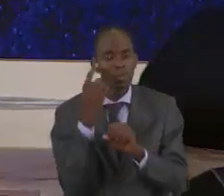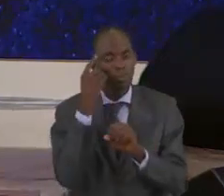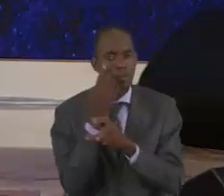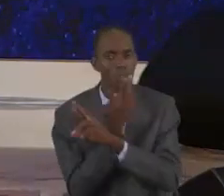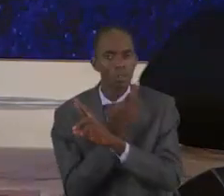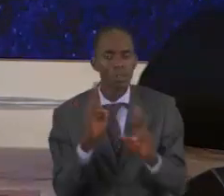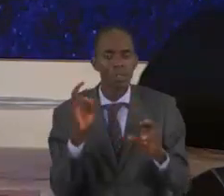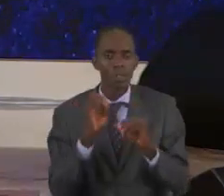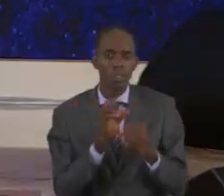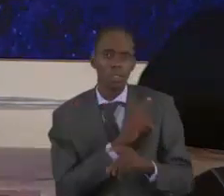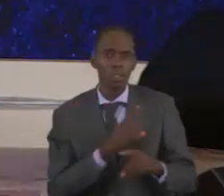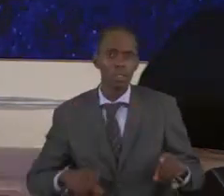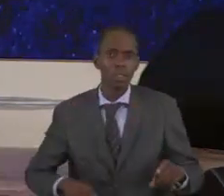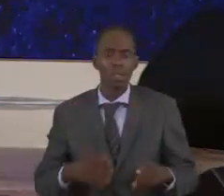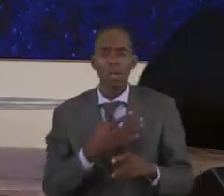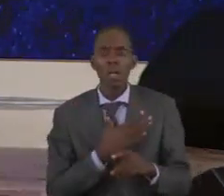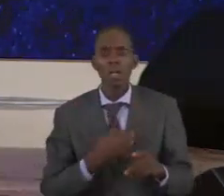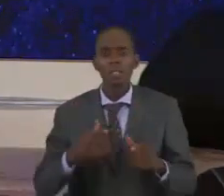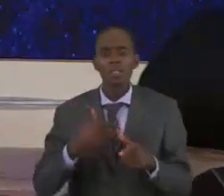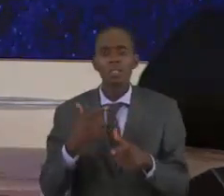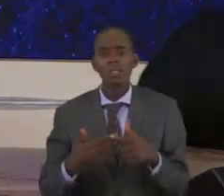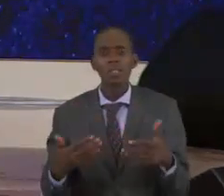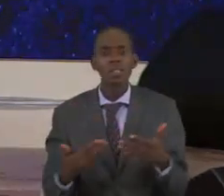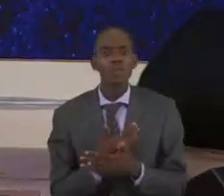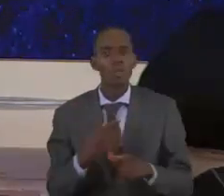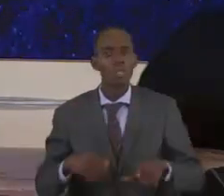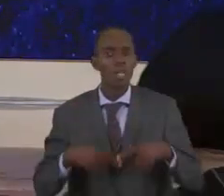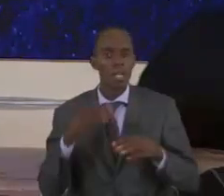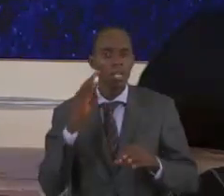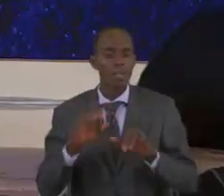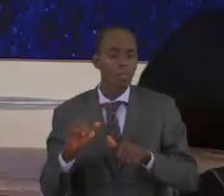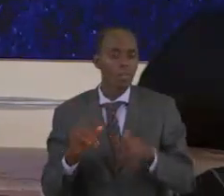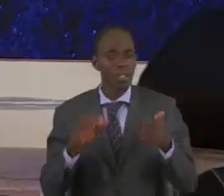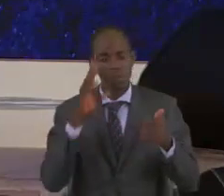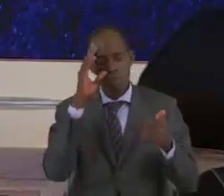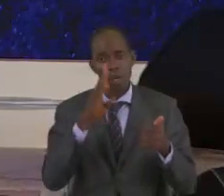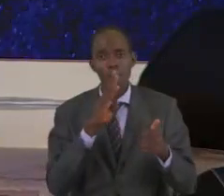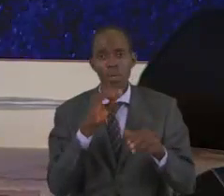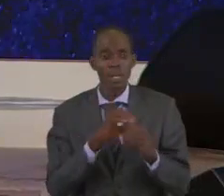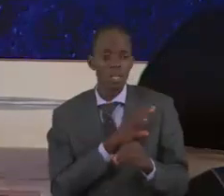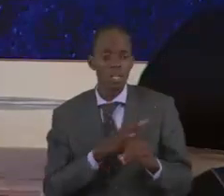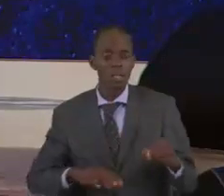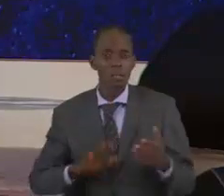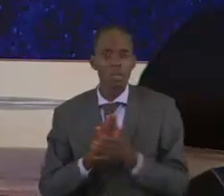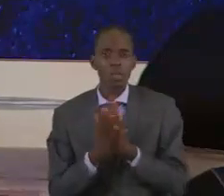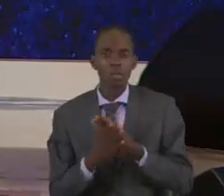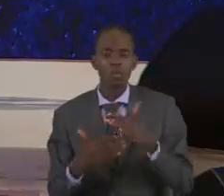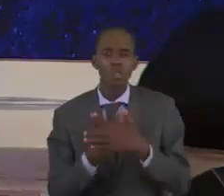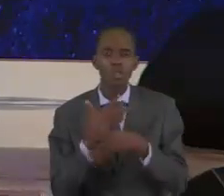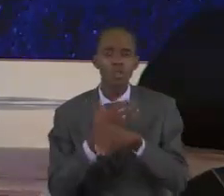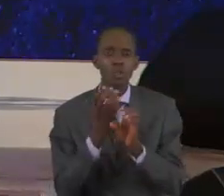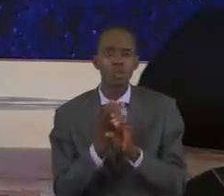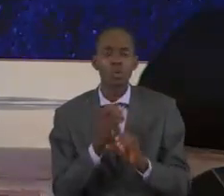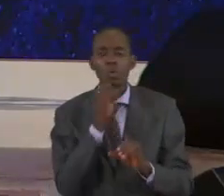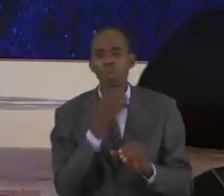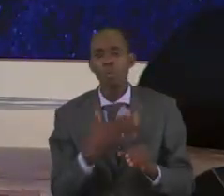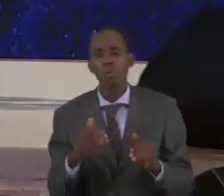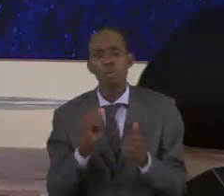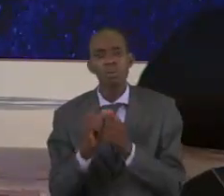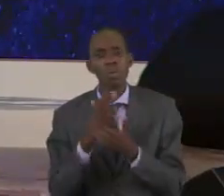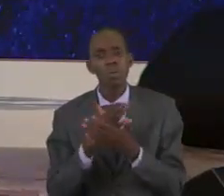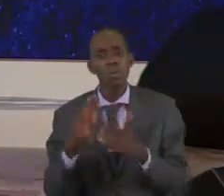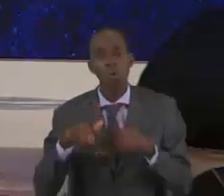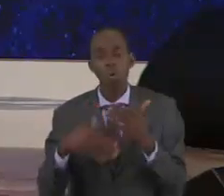in the Lord. And then the new life, if any man be in Christ, is a new creature. Old things are passed away,